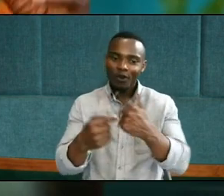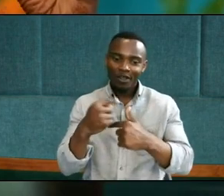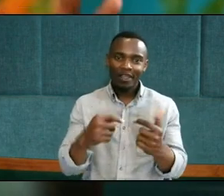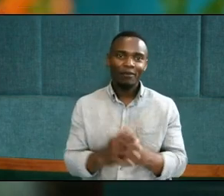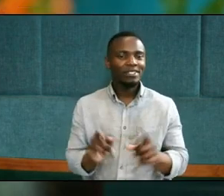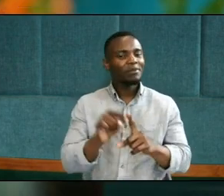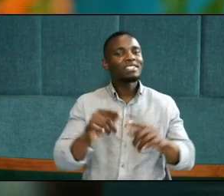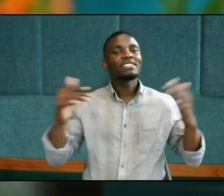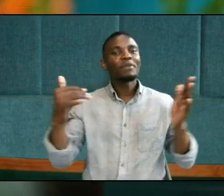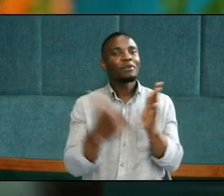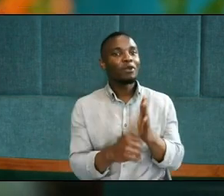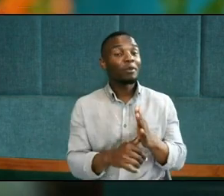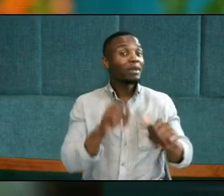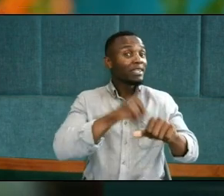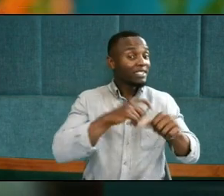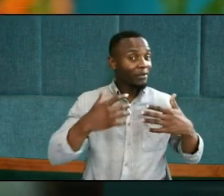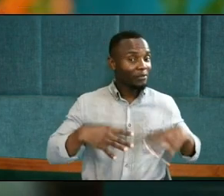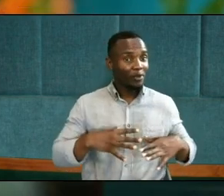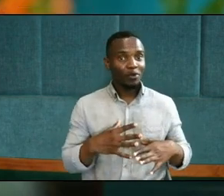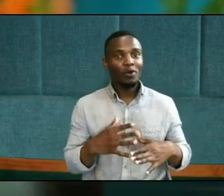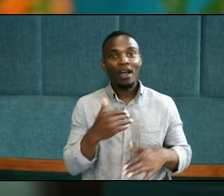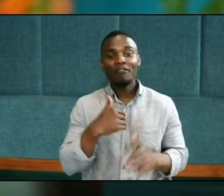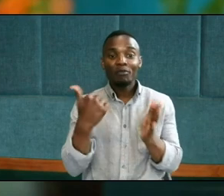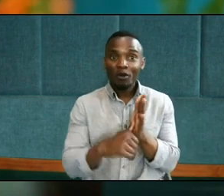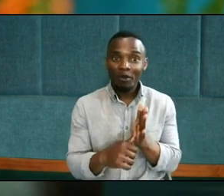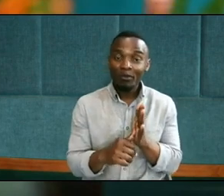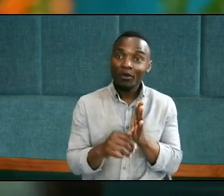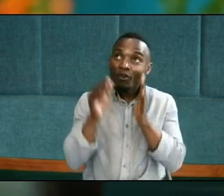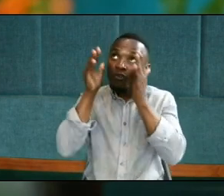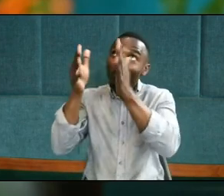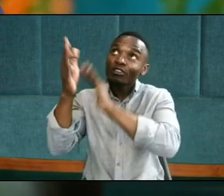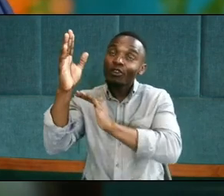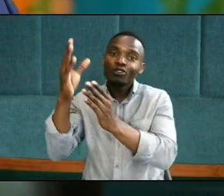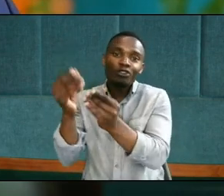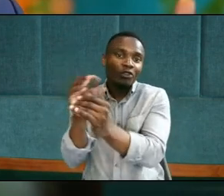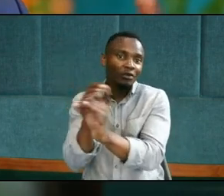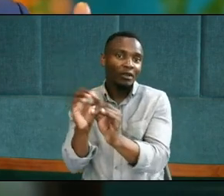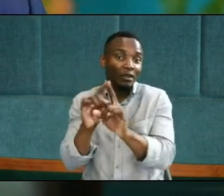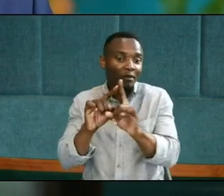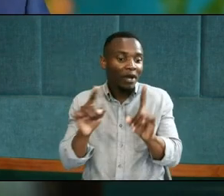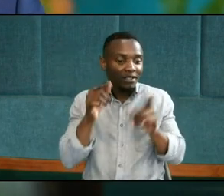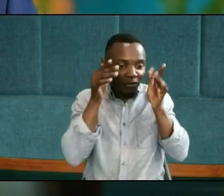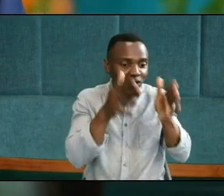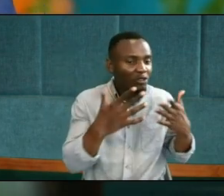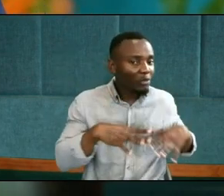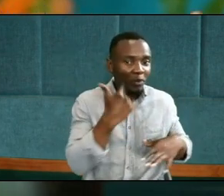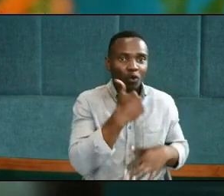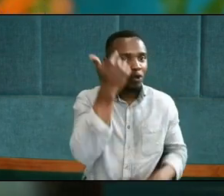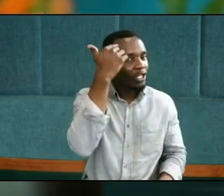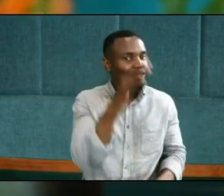problem. When people get in trouble, instead of going to God for solutions, they go to fellow people who don't know anything.